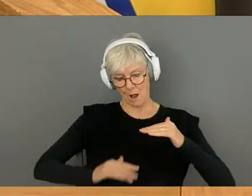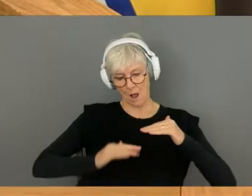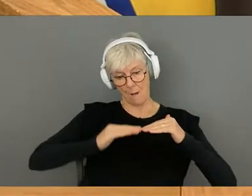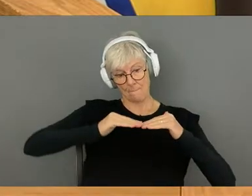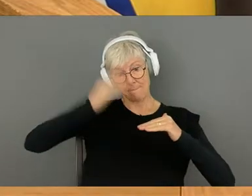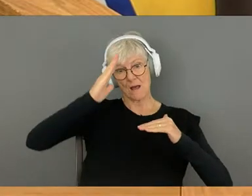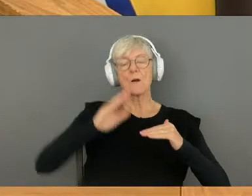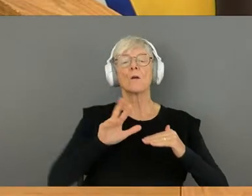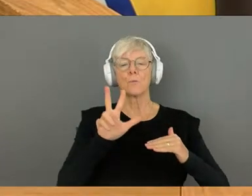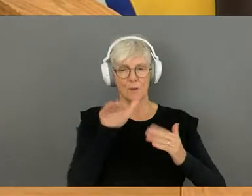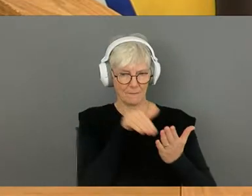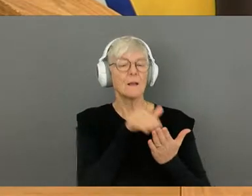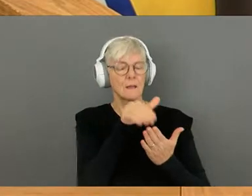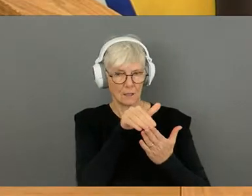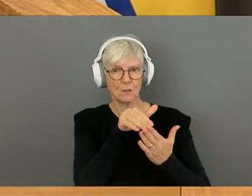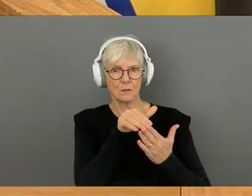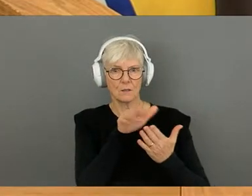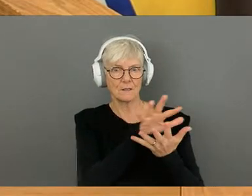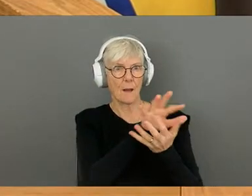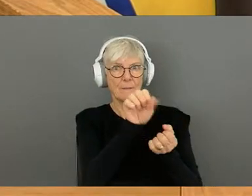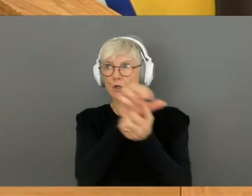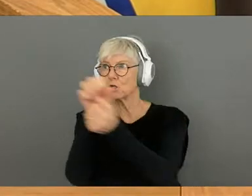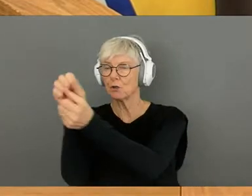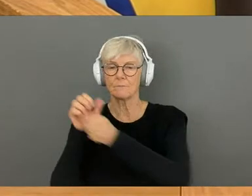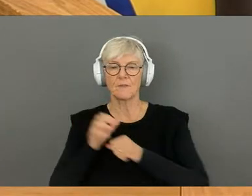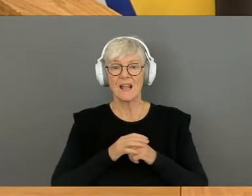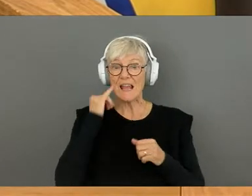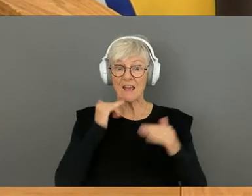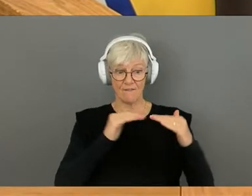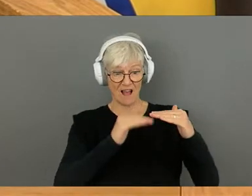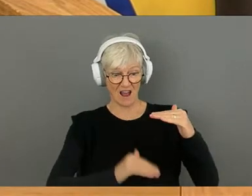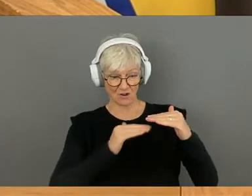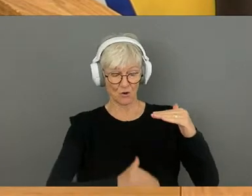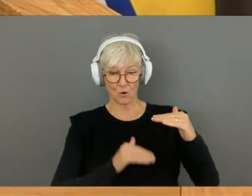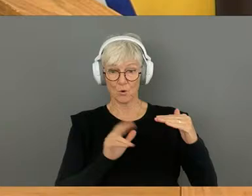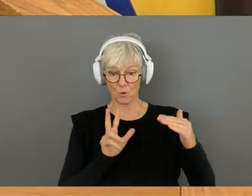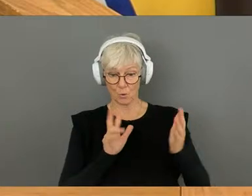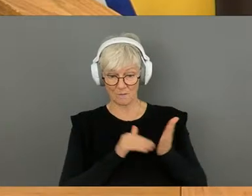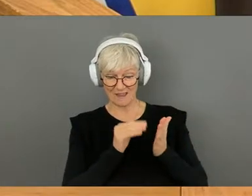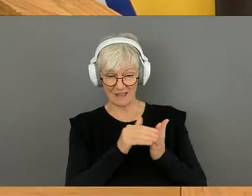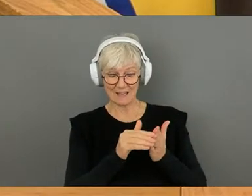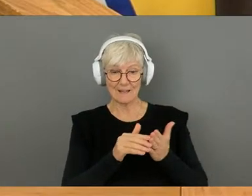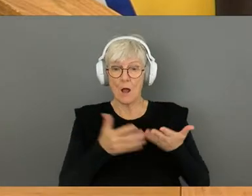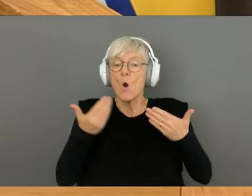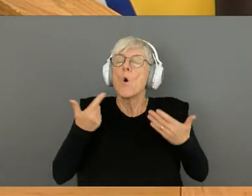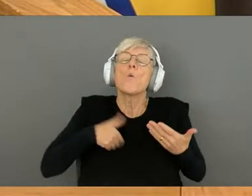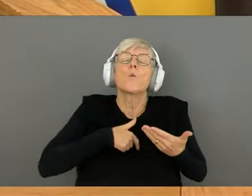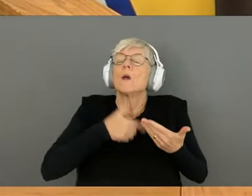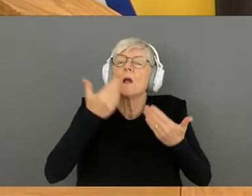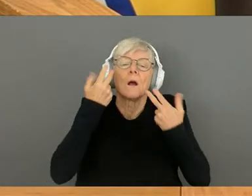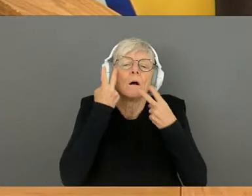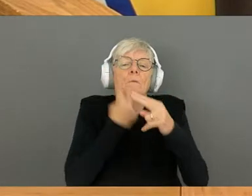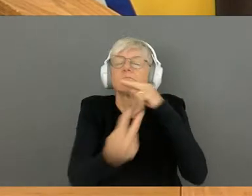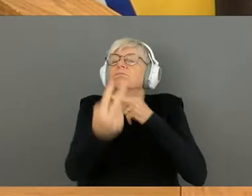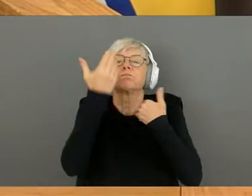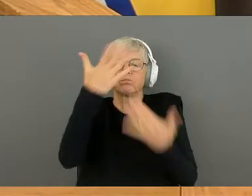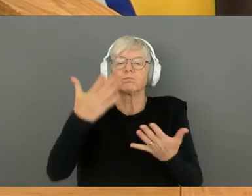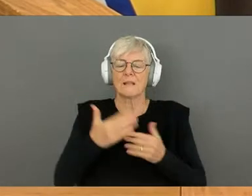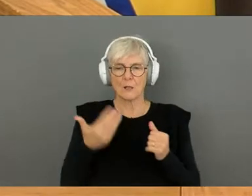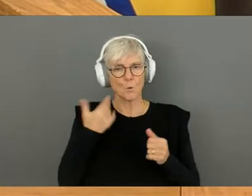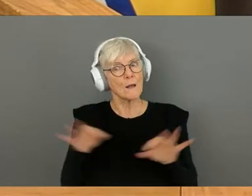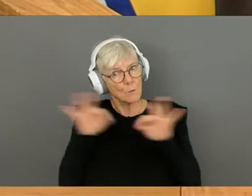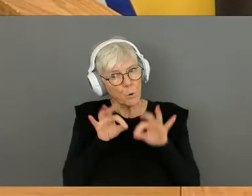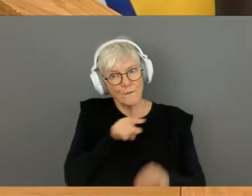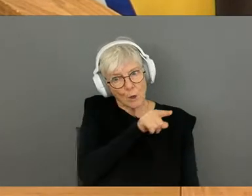there's damage out there. Does it meet the $3 million threshold? We're not sure. That's what the registering is all part of